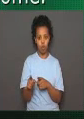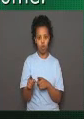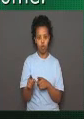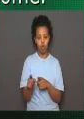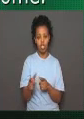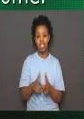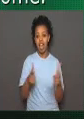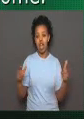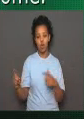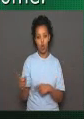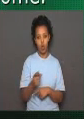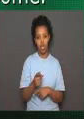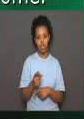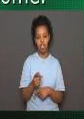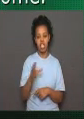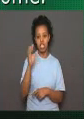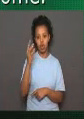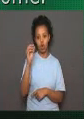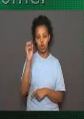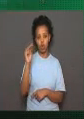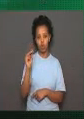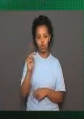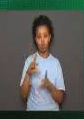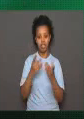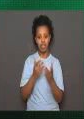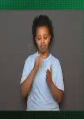a large section of a chromosome.